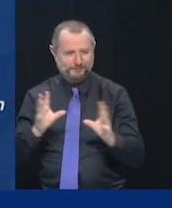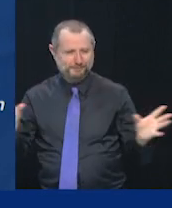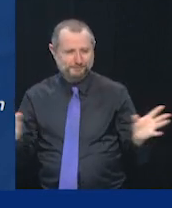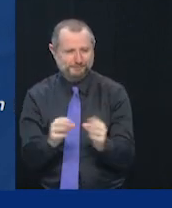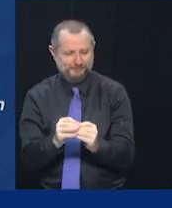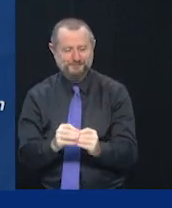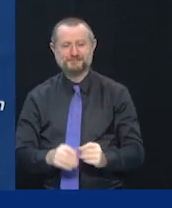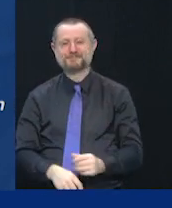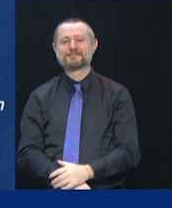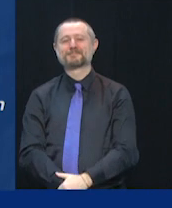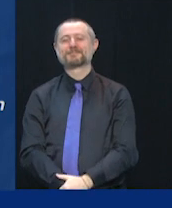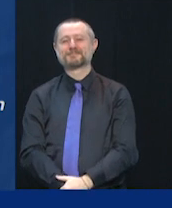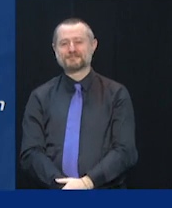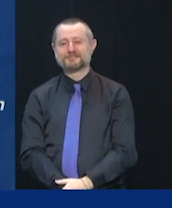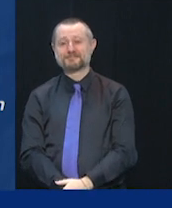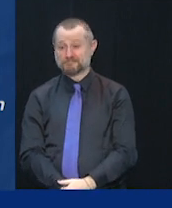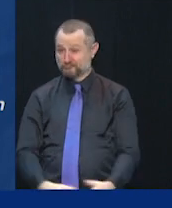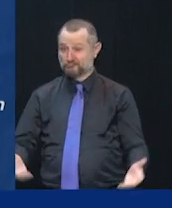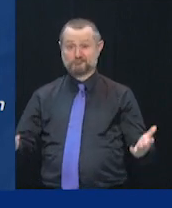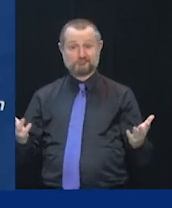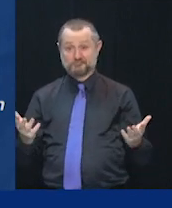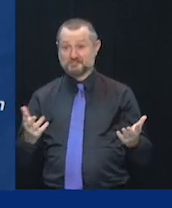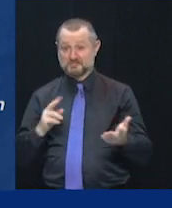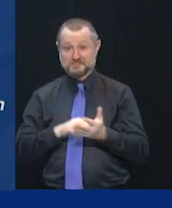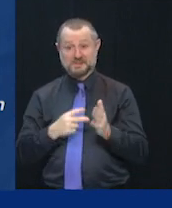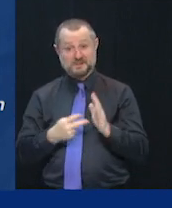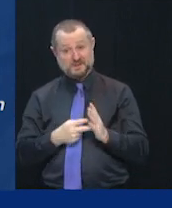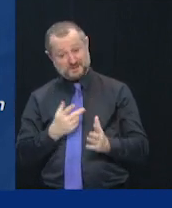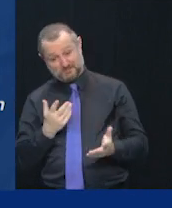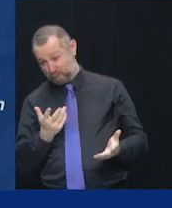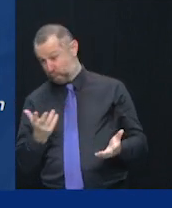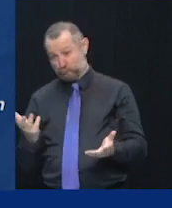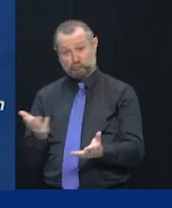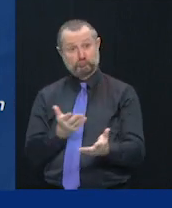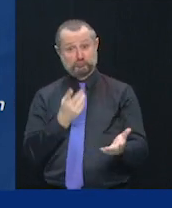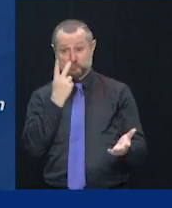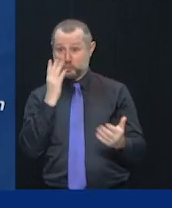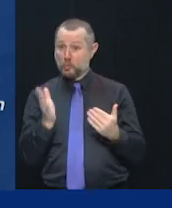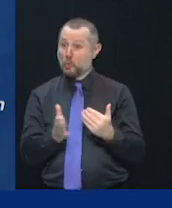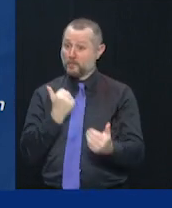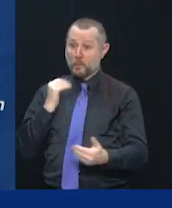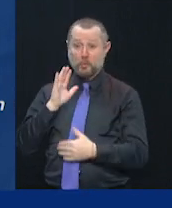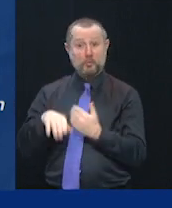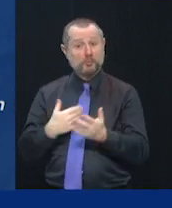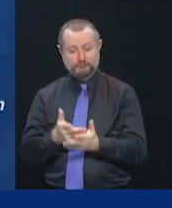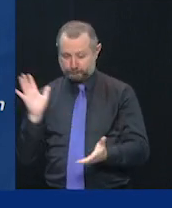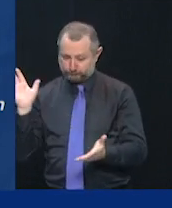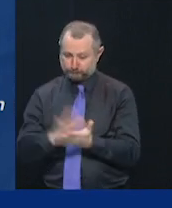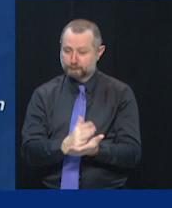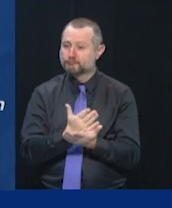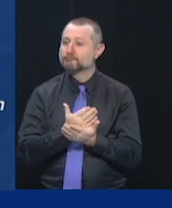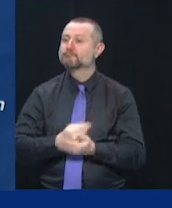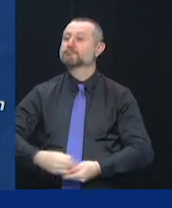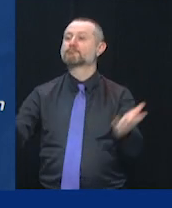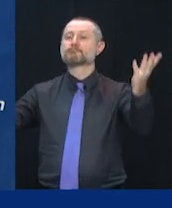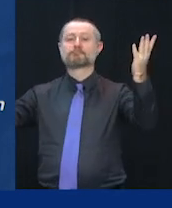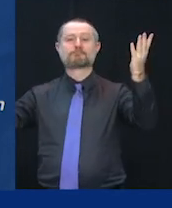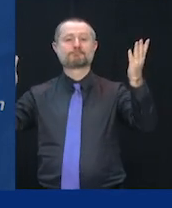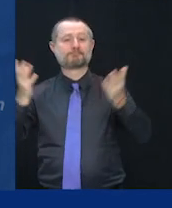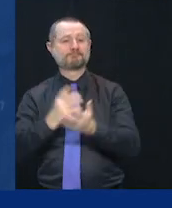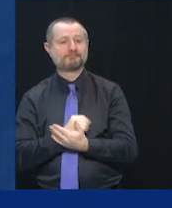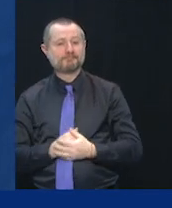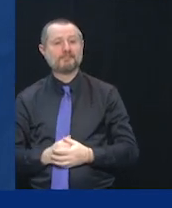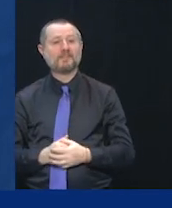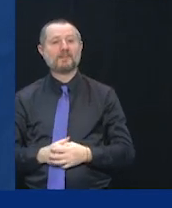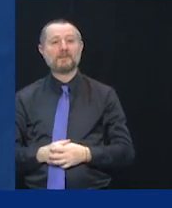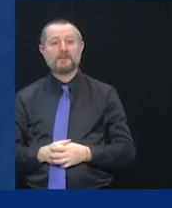That is obviously just about using all the doses we have received. And